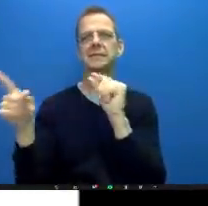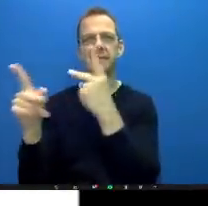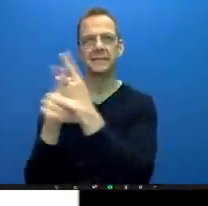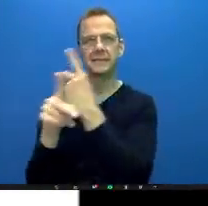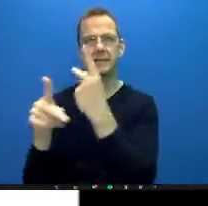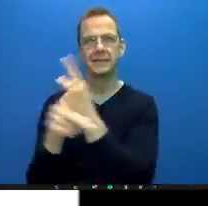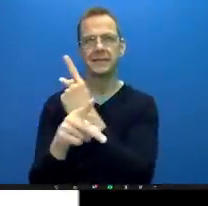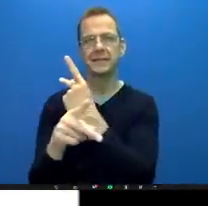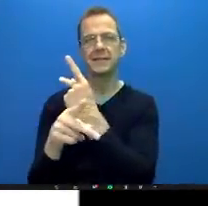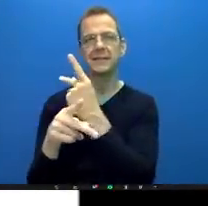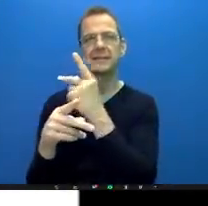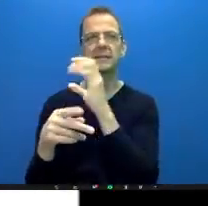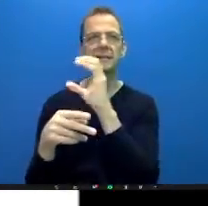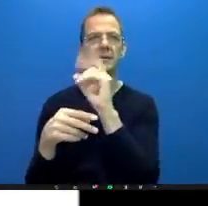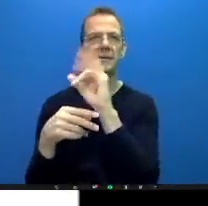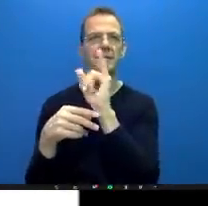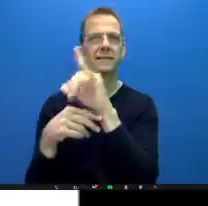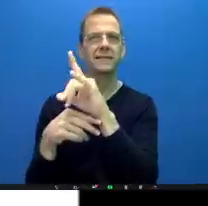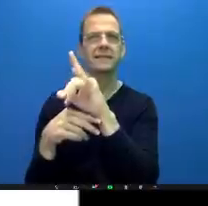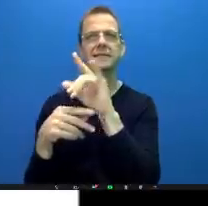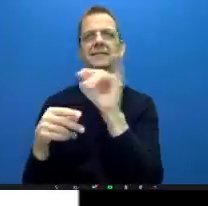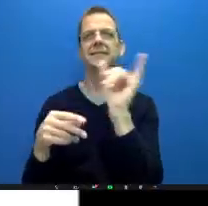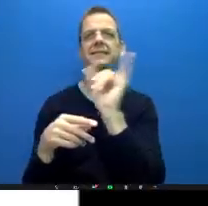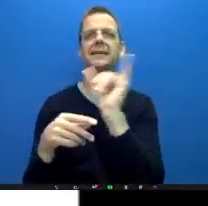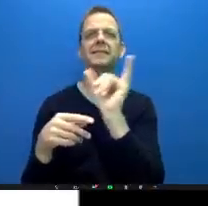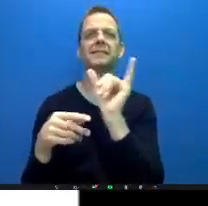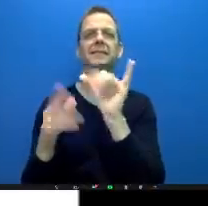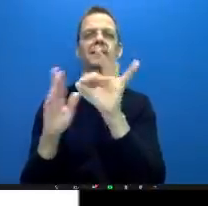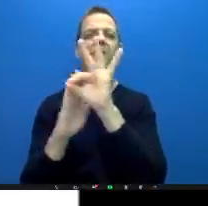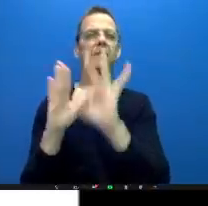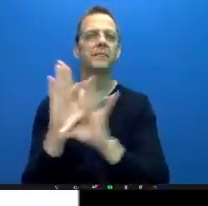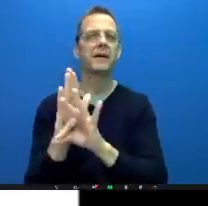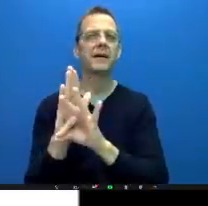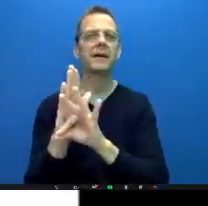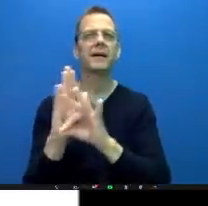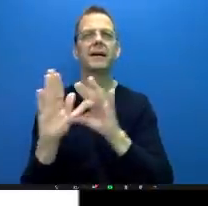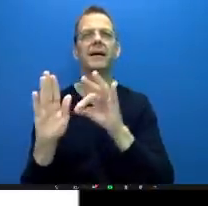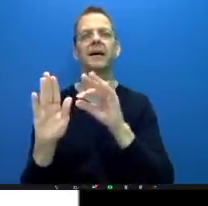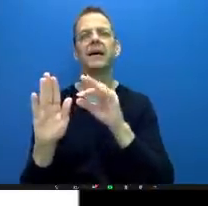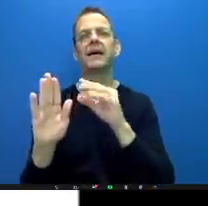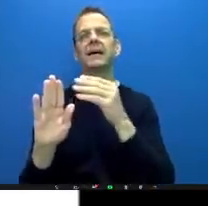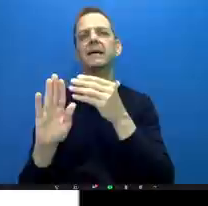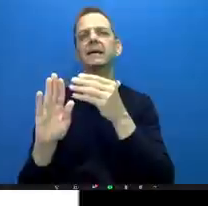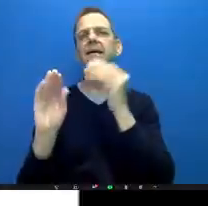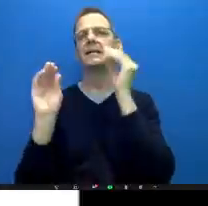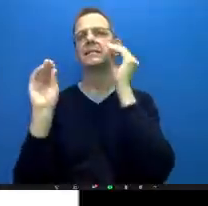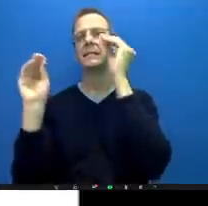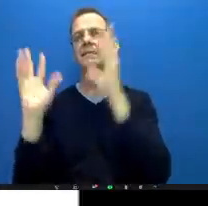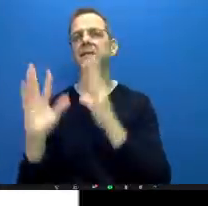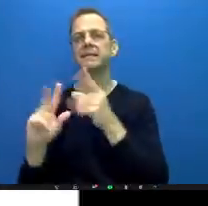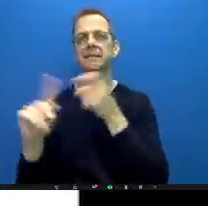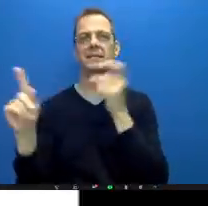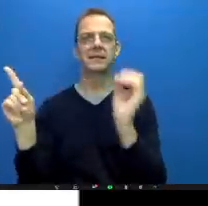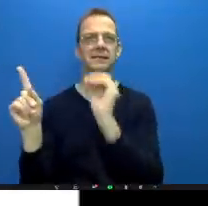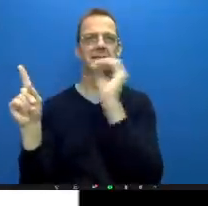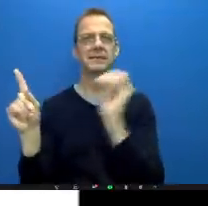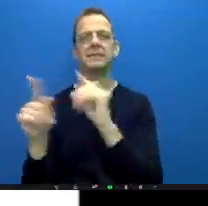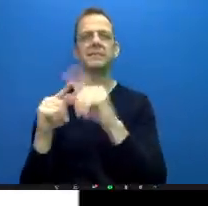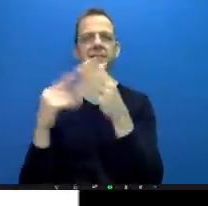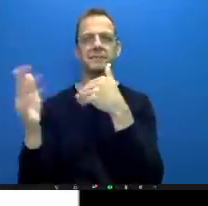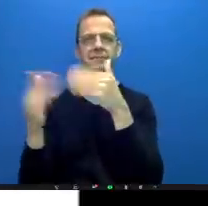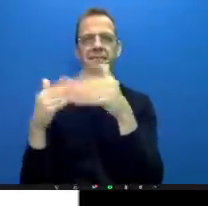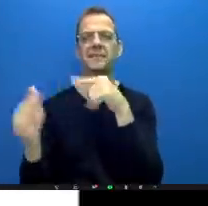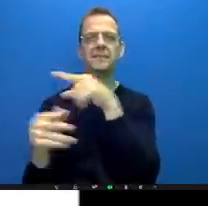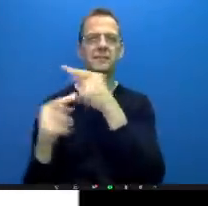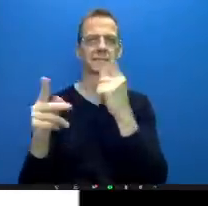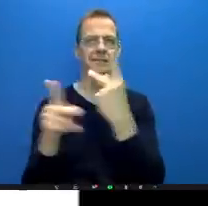Dr. David Fisman, an infectious disease professor from Ontario. So they show that that